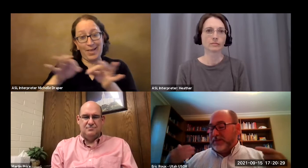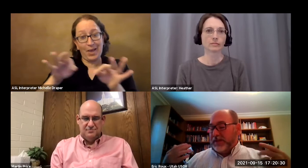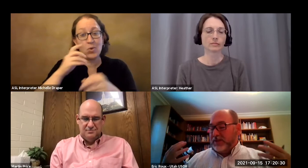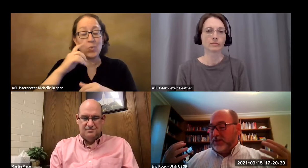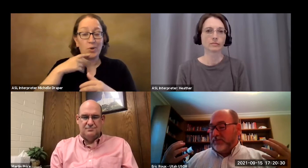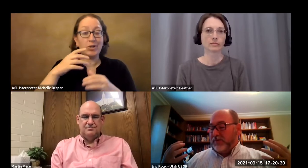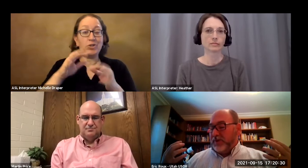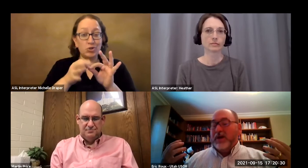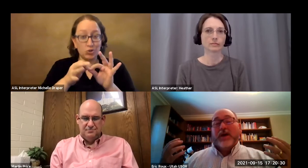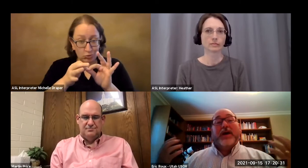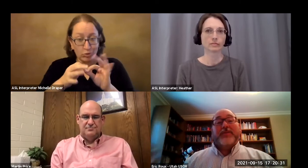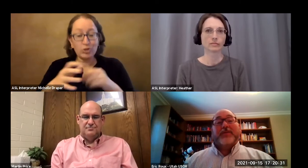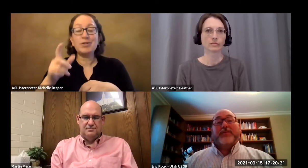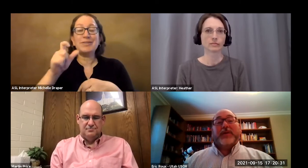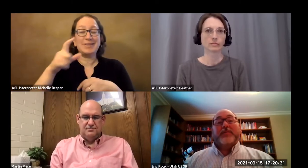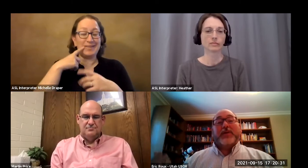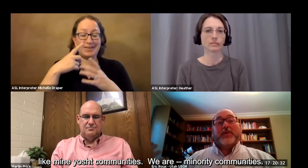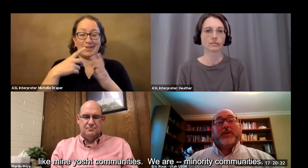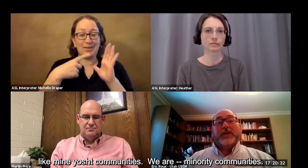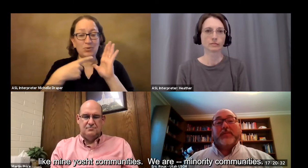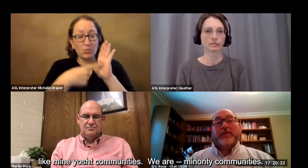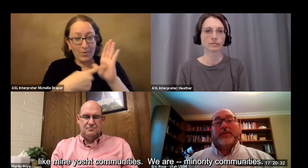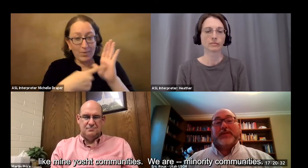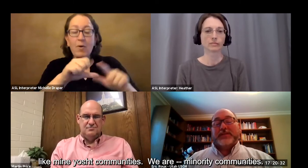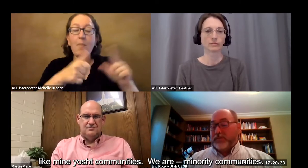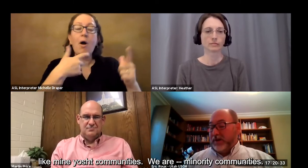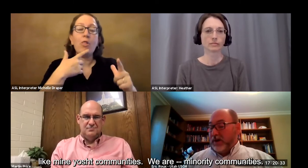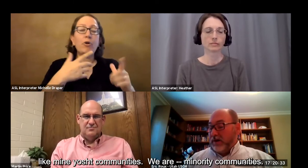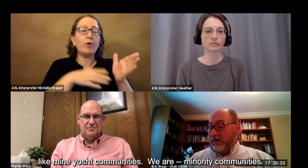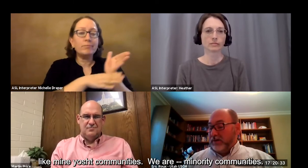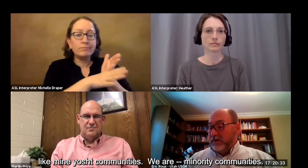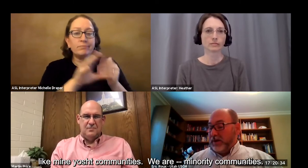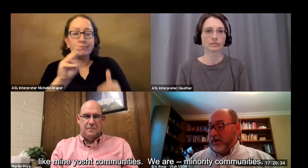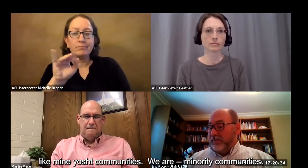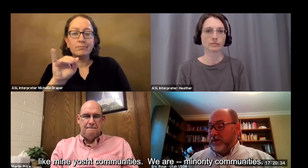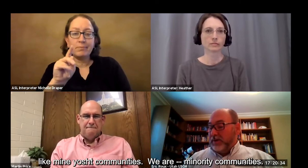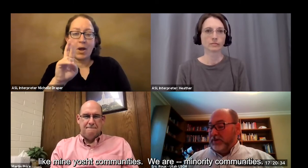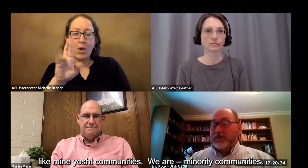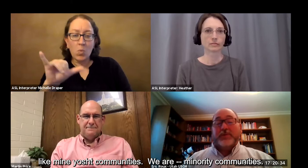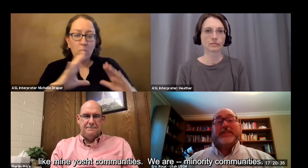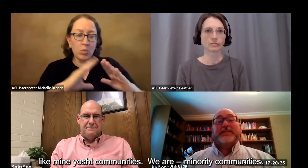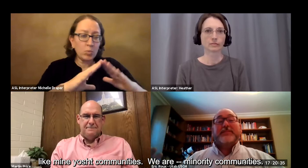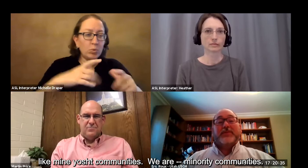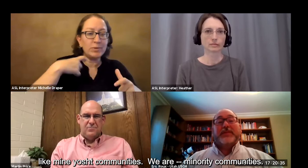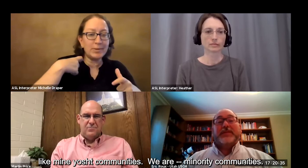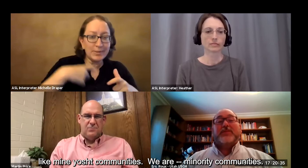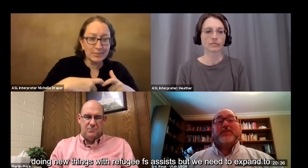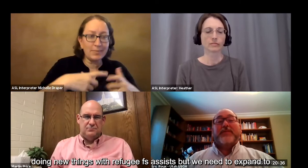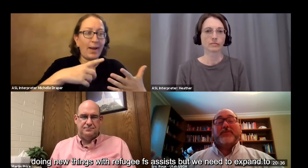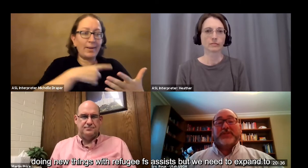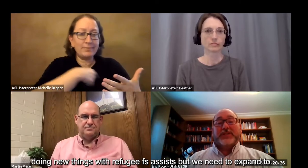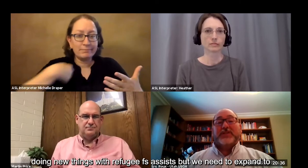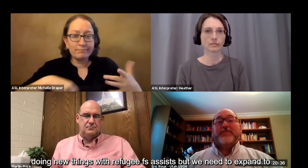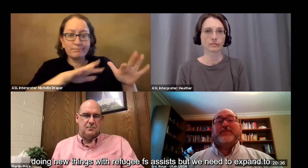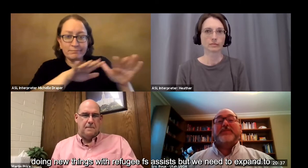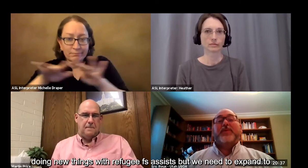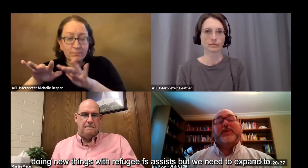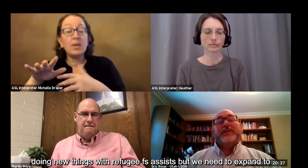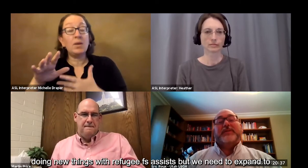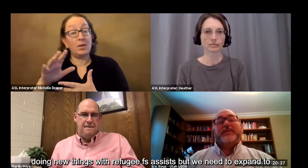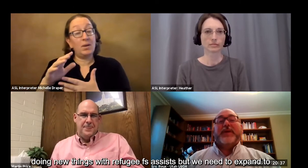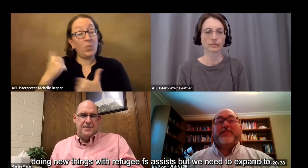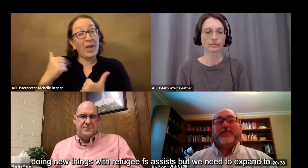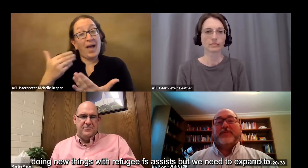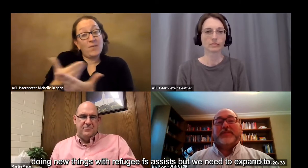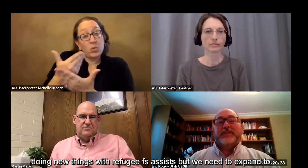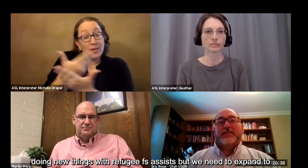and representation from other like minority communities. We are doing some new things with refugee services, but we